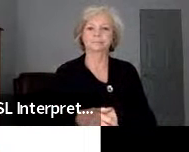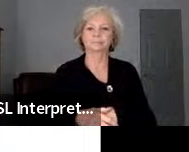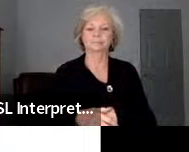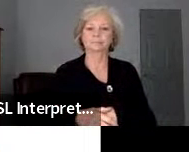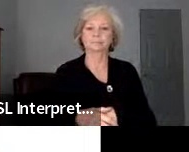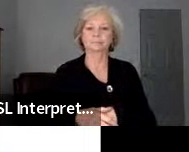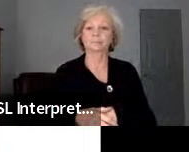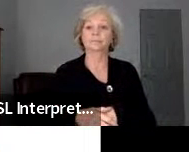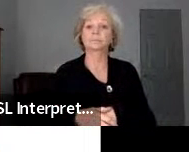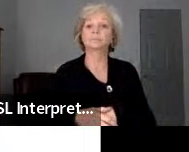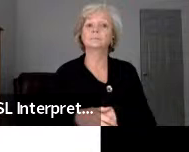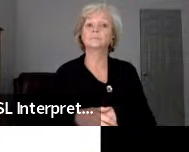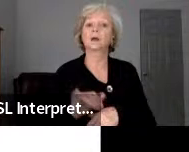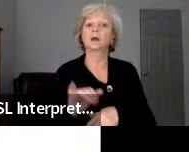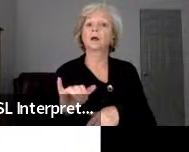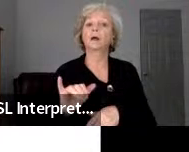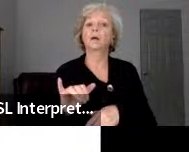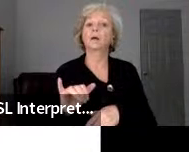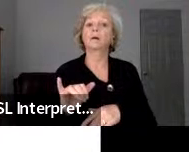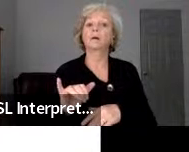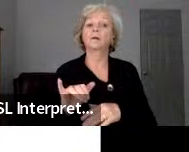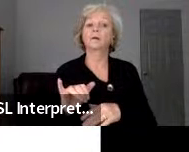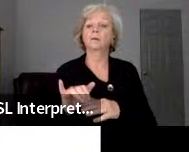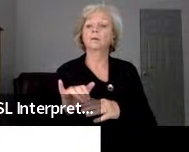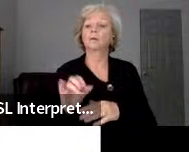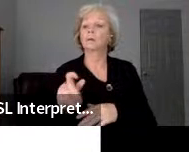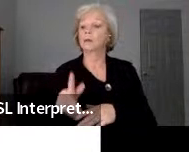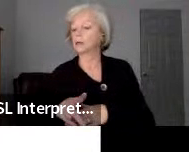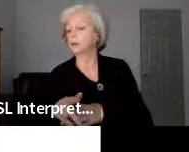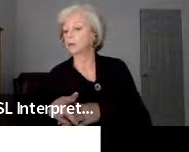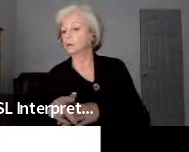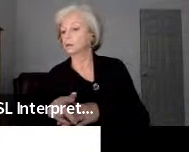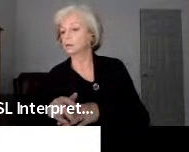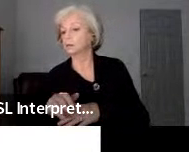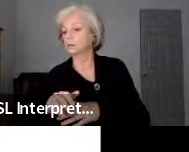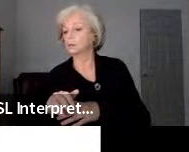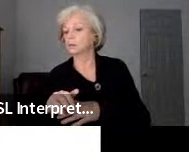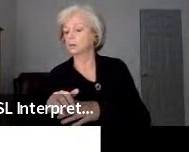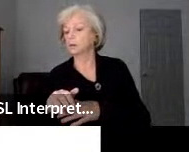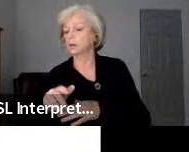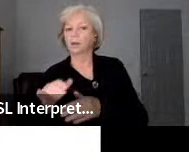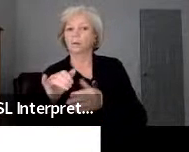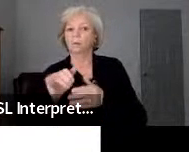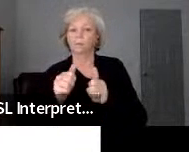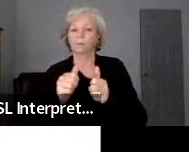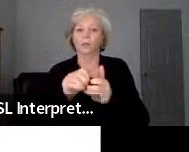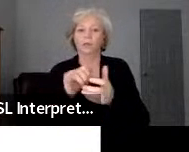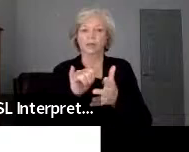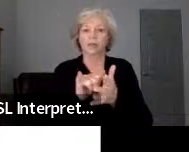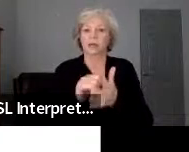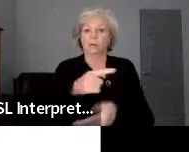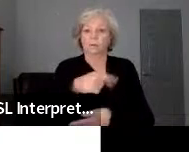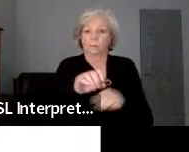So with that, on to you. Okay. So with that, we can give you all the photos and all